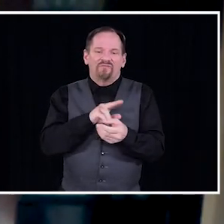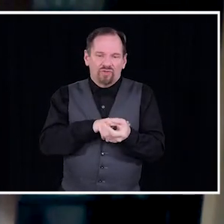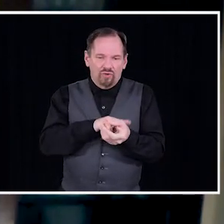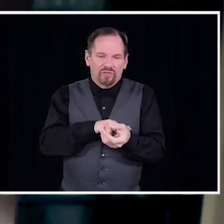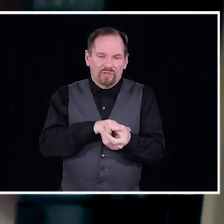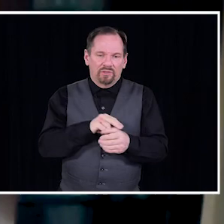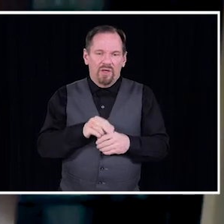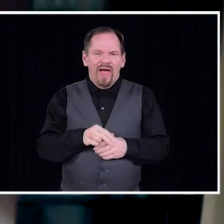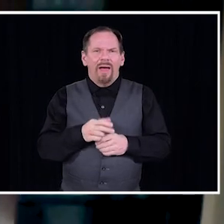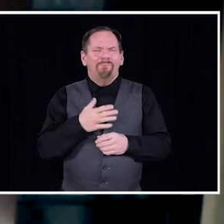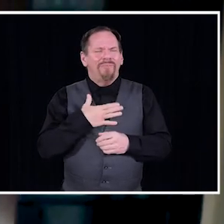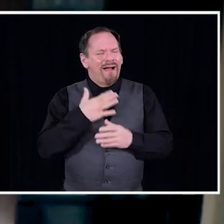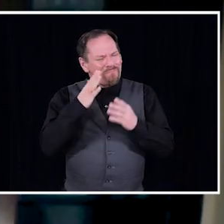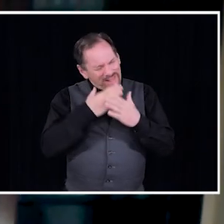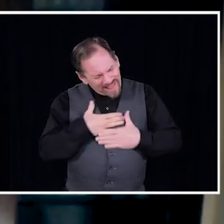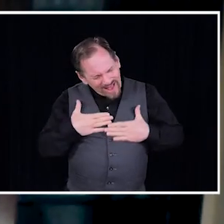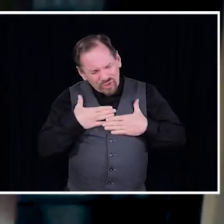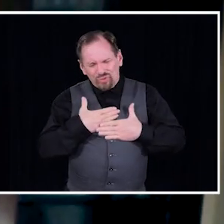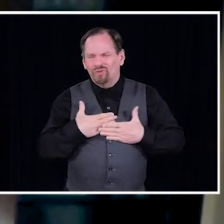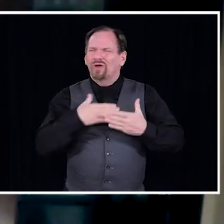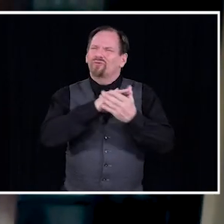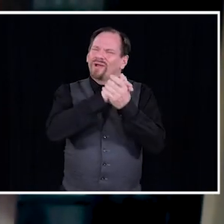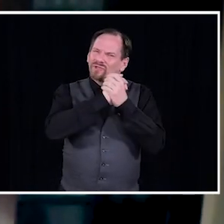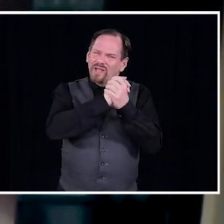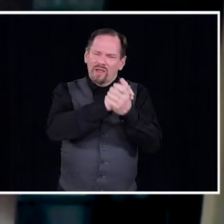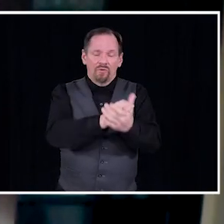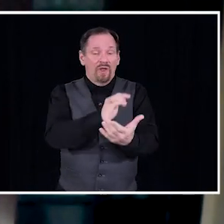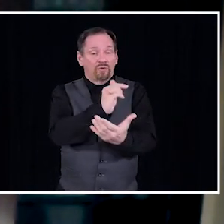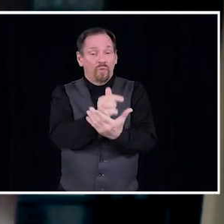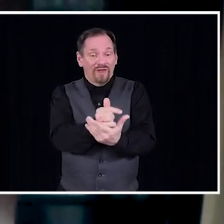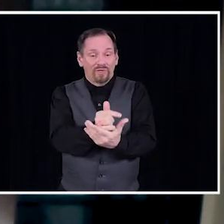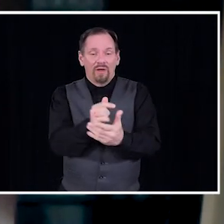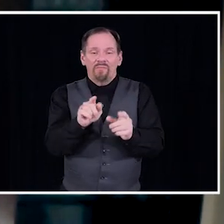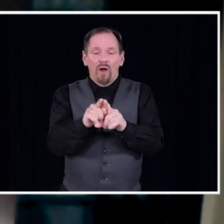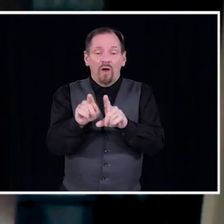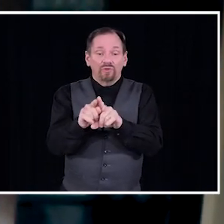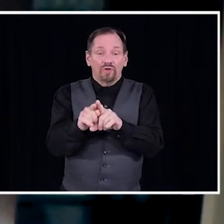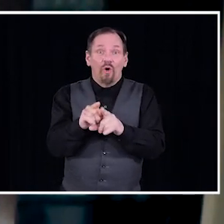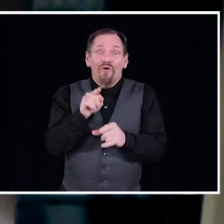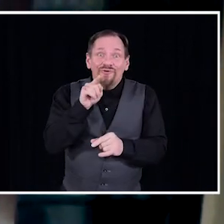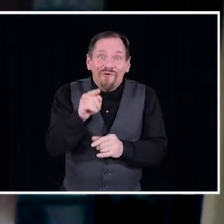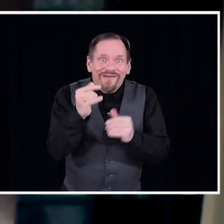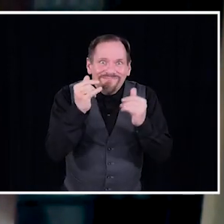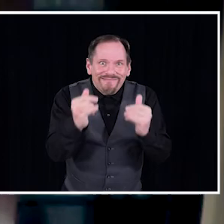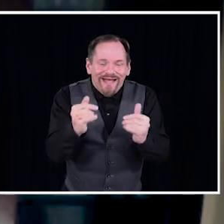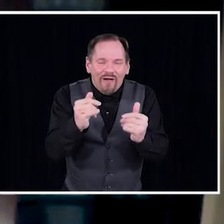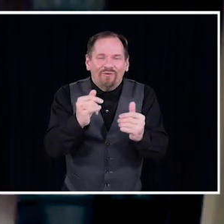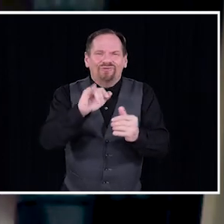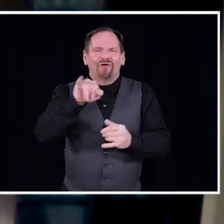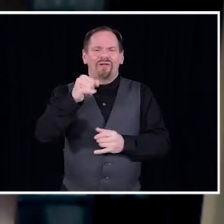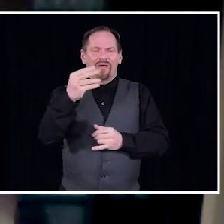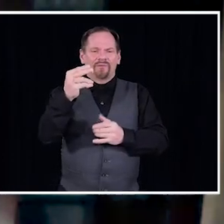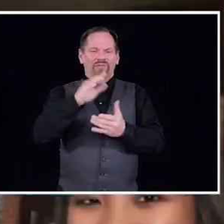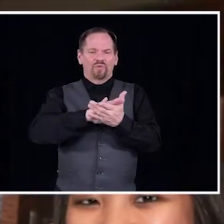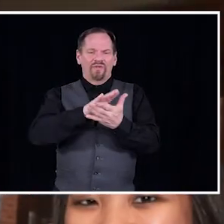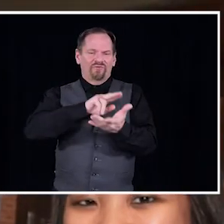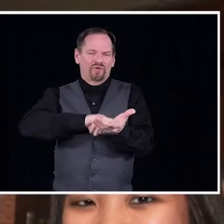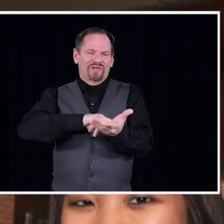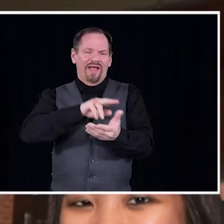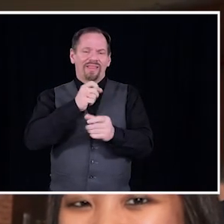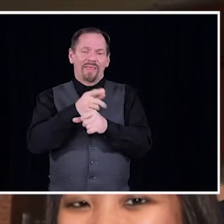today to not only congratulate you on your graduation, but also on becoming a Johns Hopkins School of Nursing